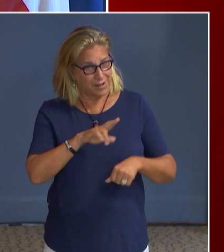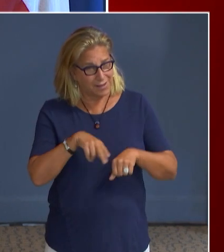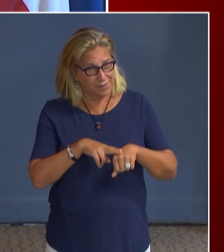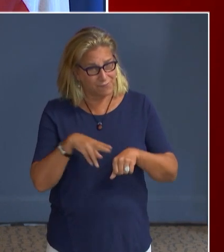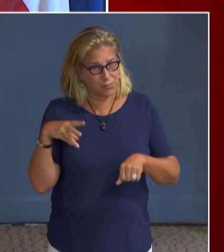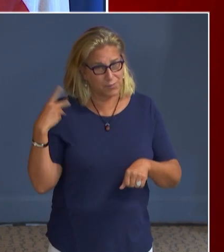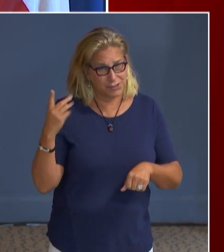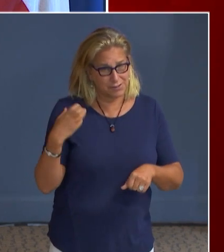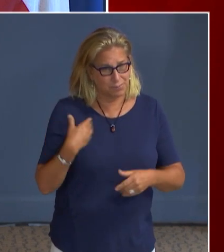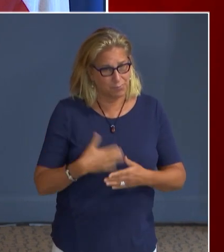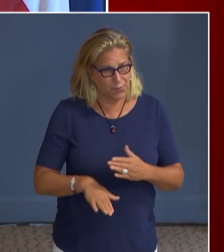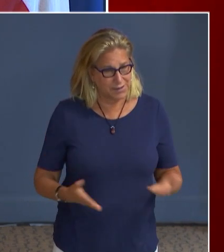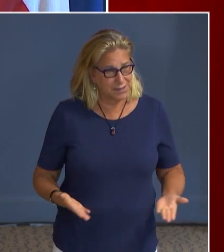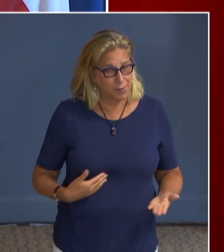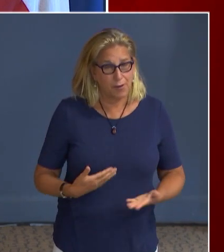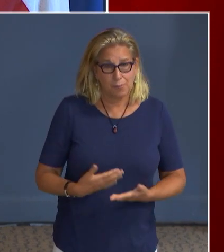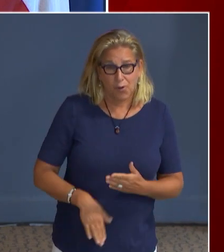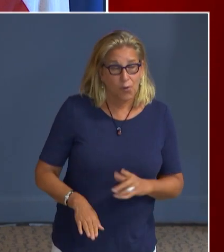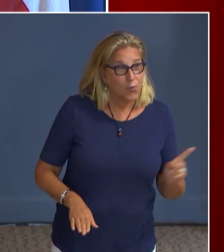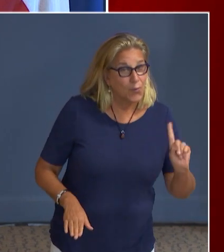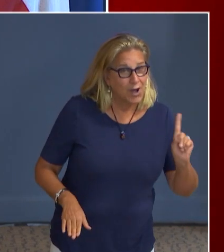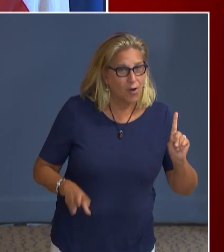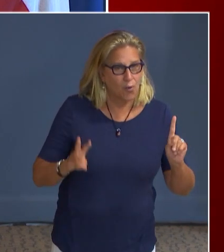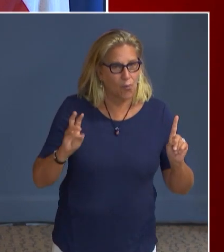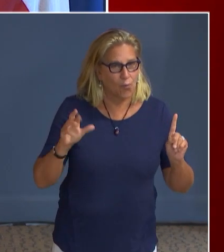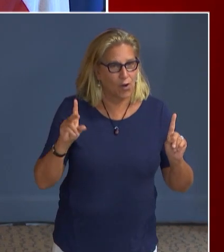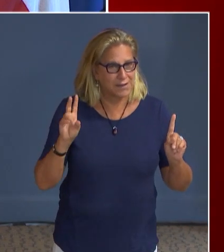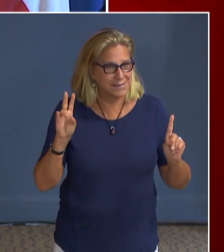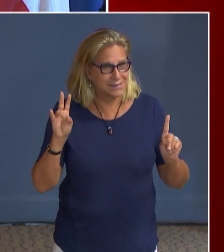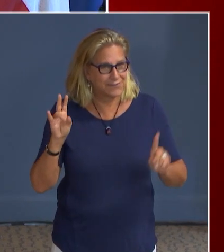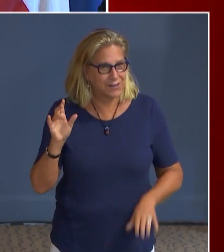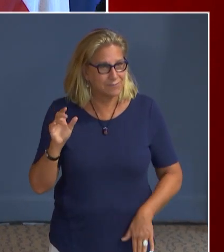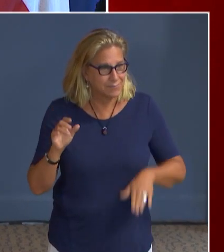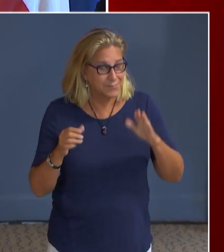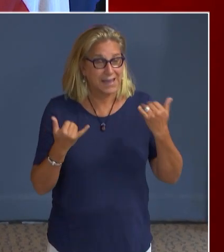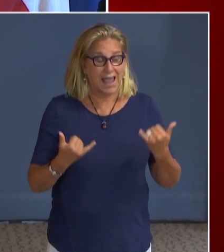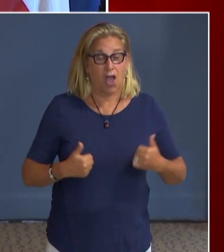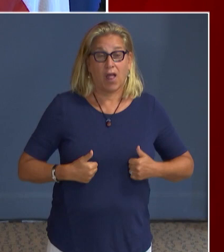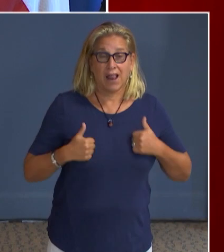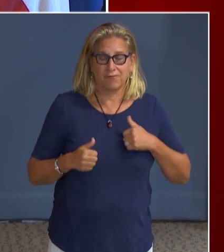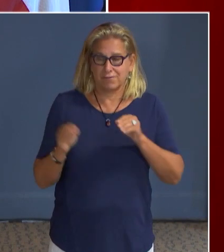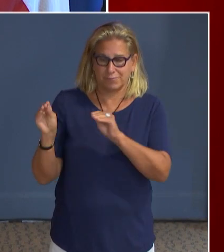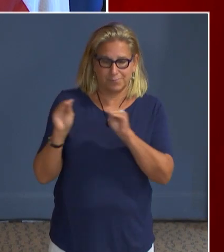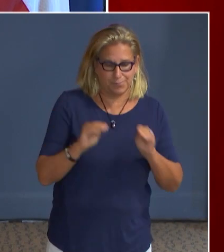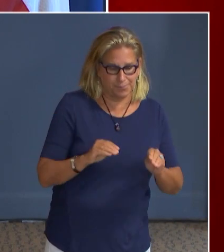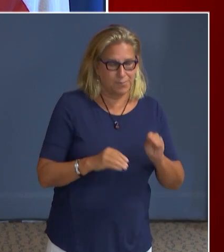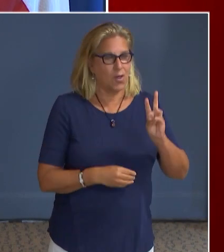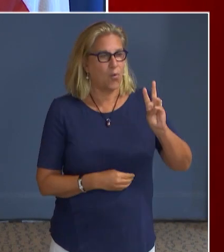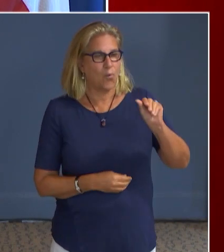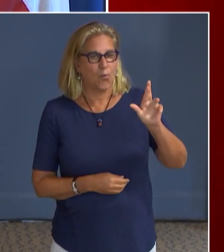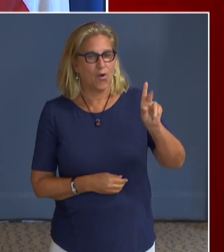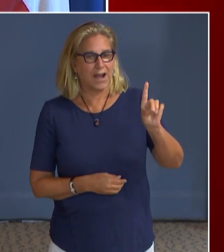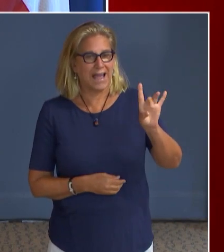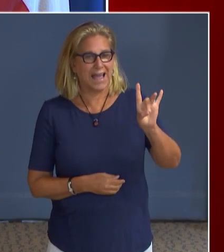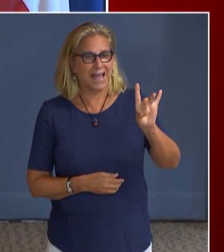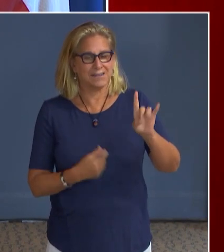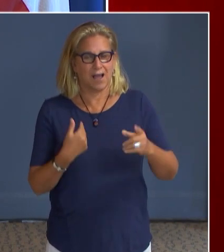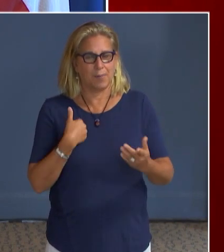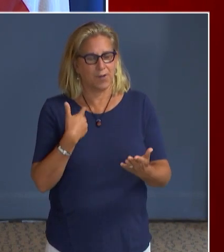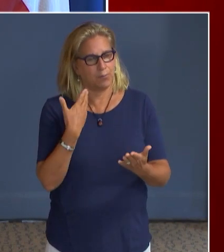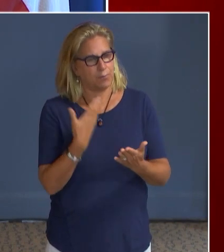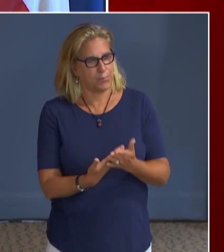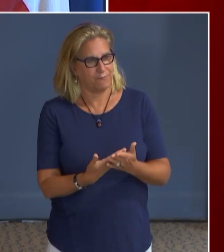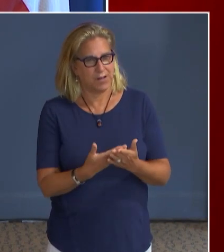and currently reside in Ward 8. I am a true testament to the successes of the